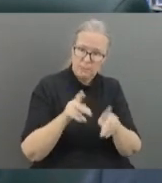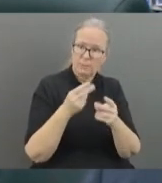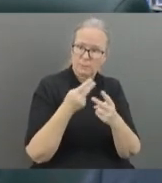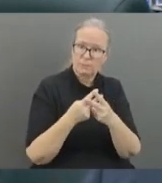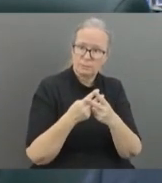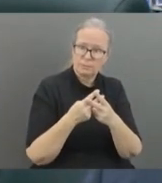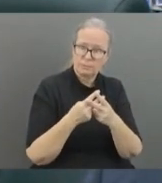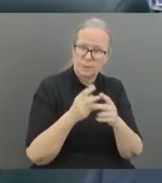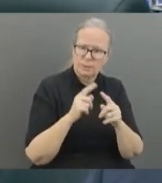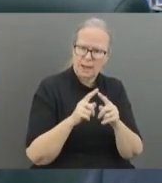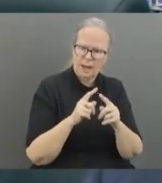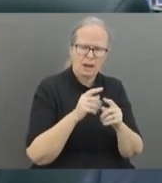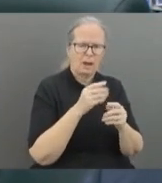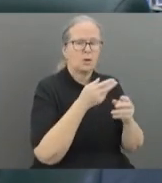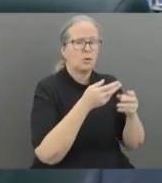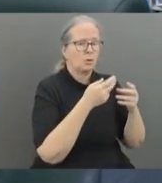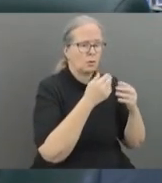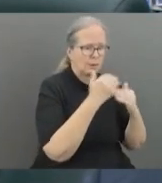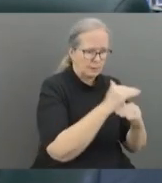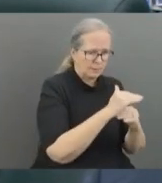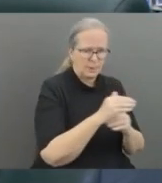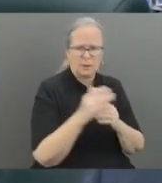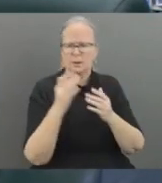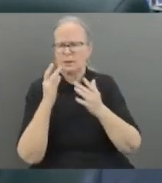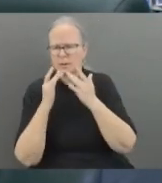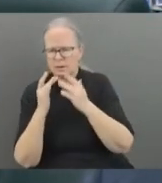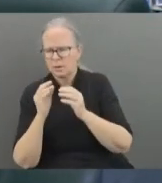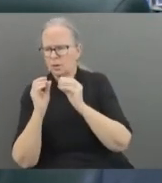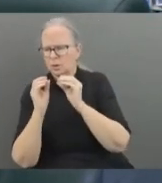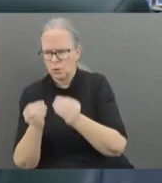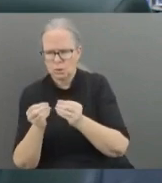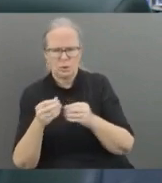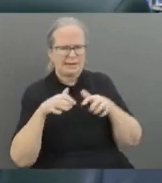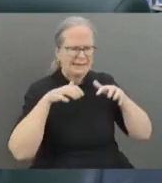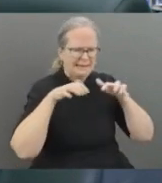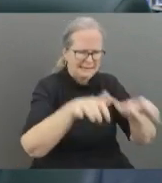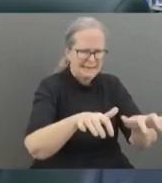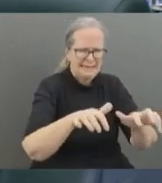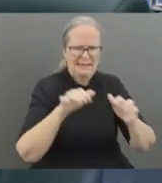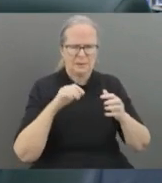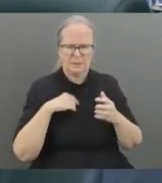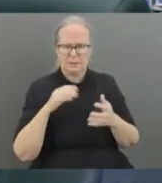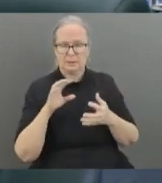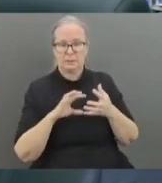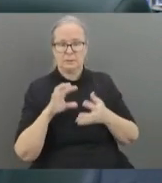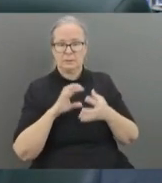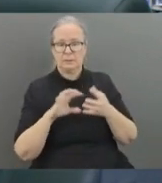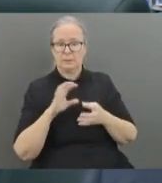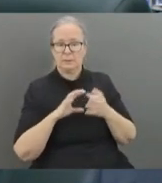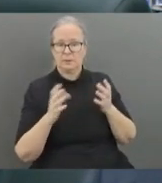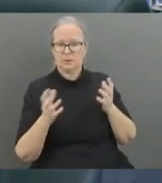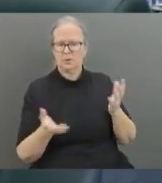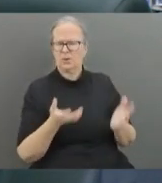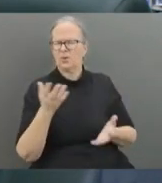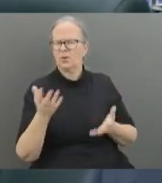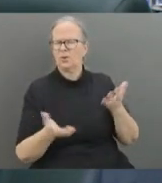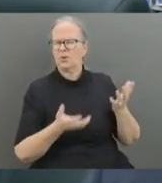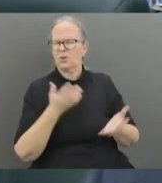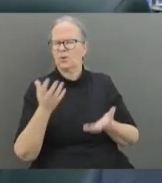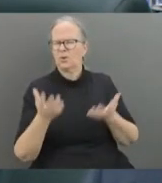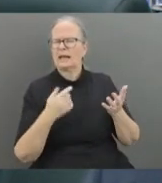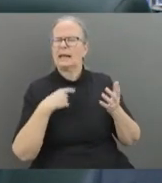was indefensible. So we were sitting there with a quota of more wolverines than actually exist in the province. So the quota meant nothing.